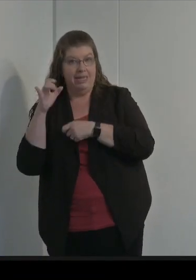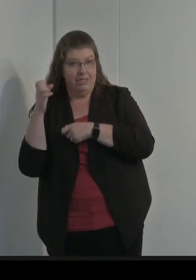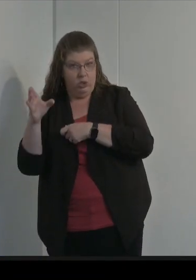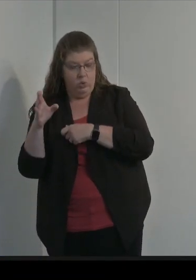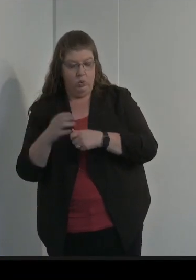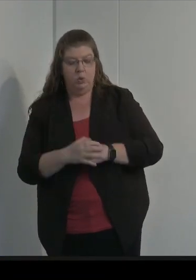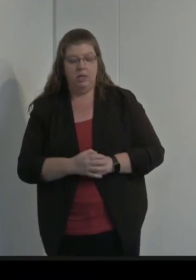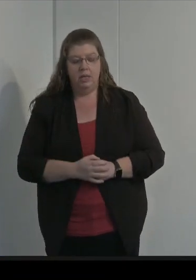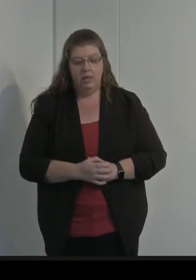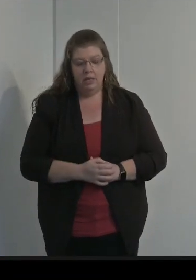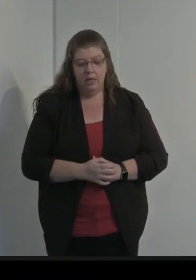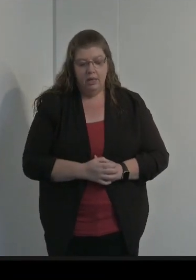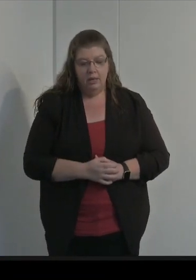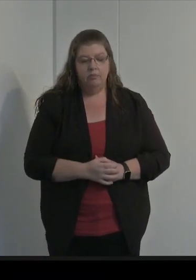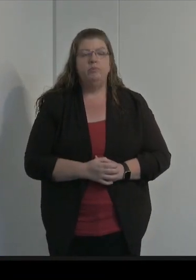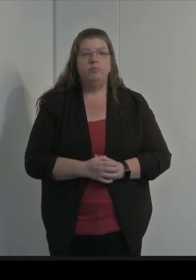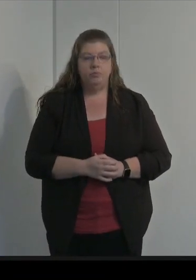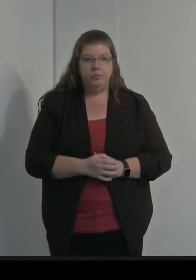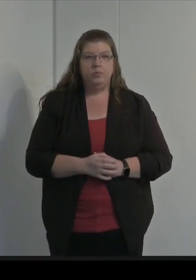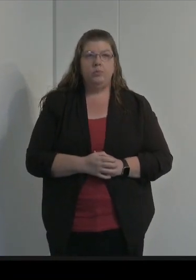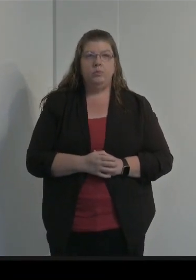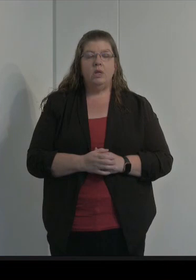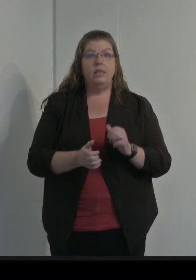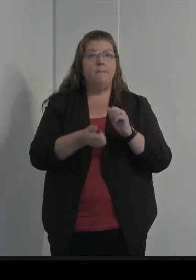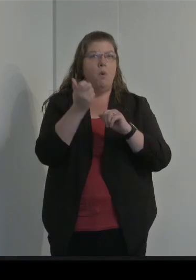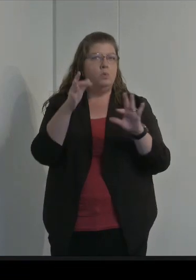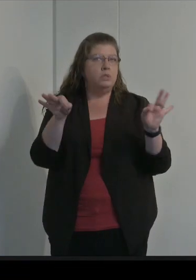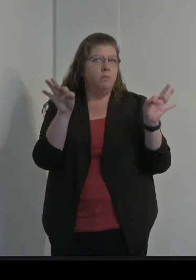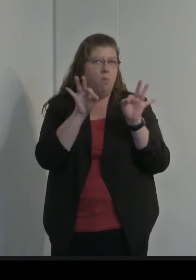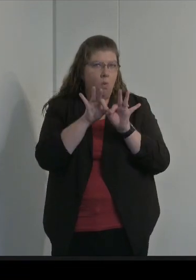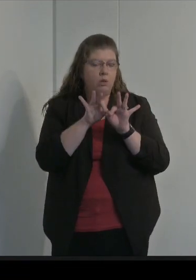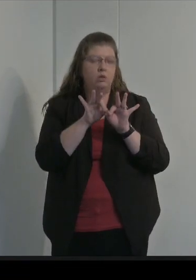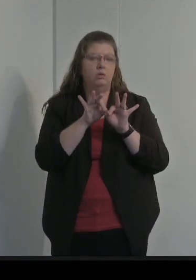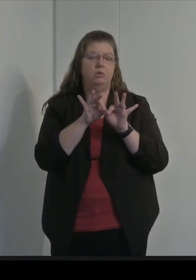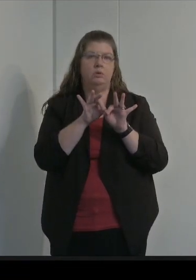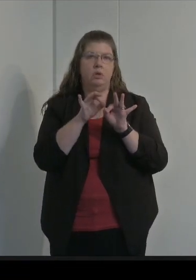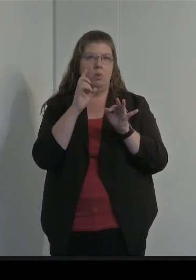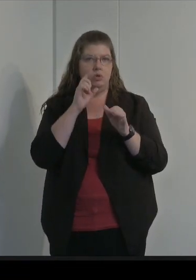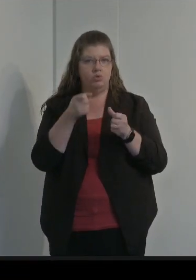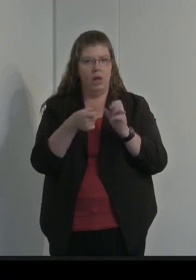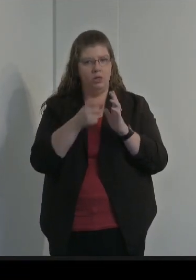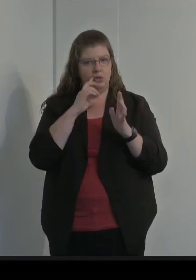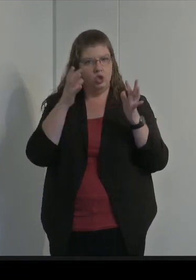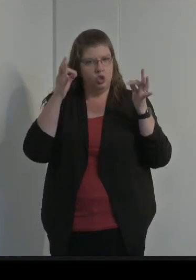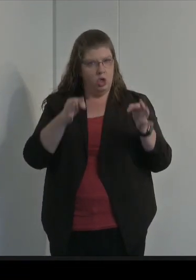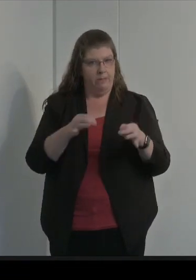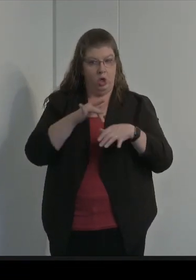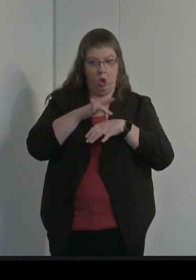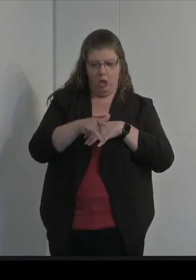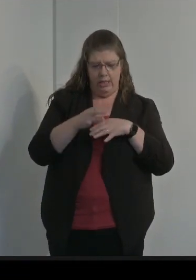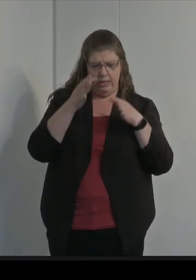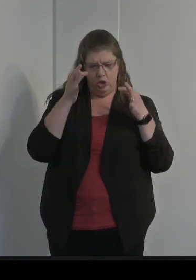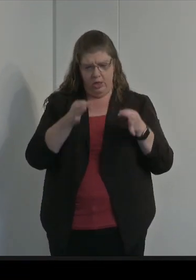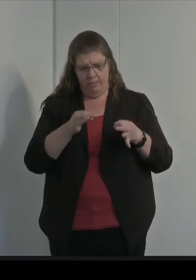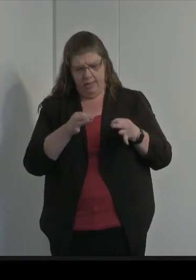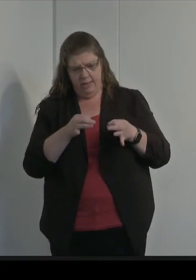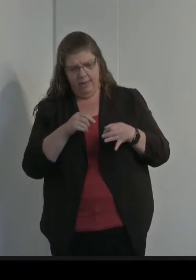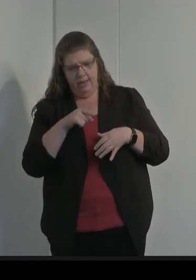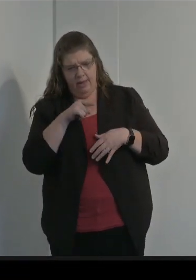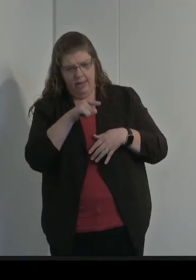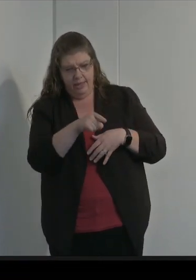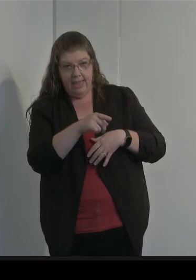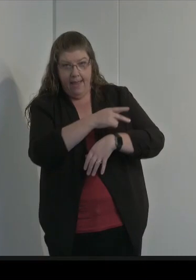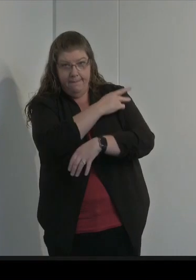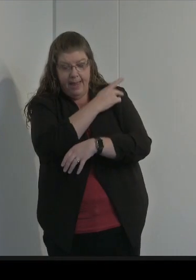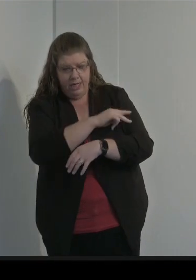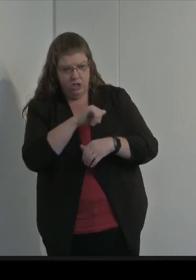unit. And the most important thing that we try to determine early on is how far through the